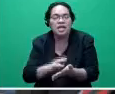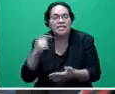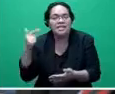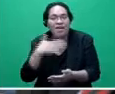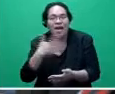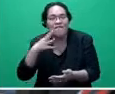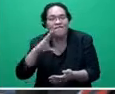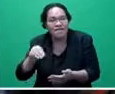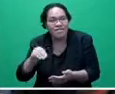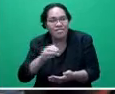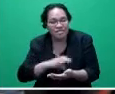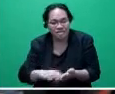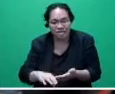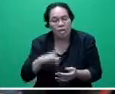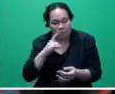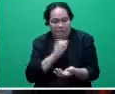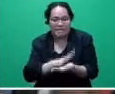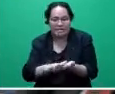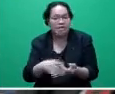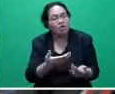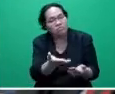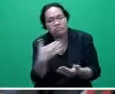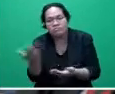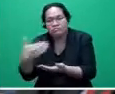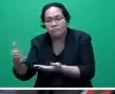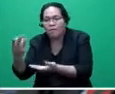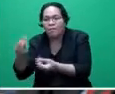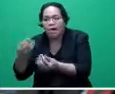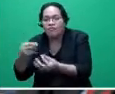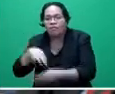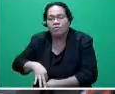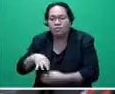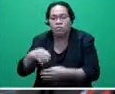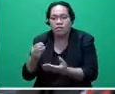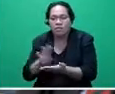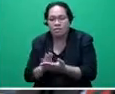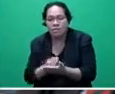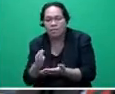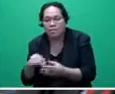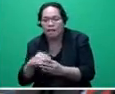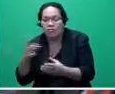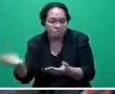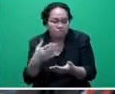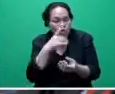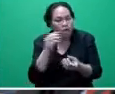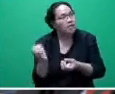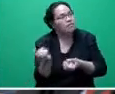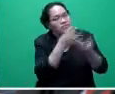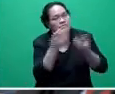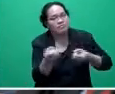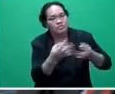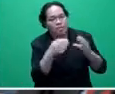2,750,000,000 gross deficit will be cleared, no doubt, and save Fiji from the usual aggressive attack of the Asian Development Bank, World